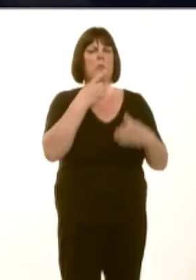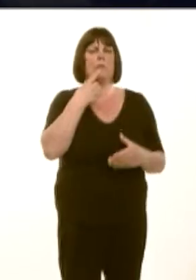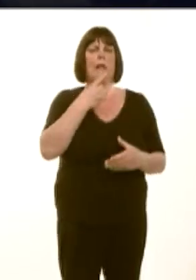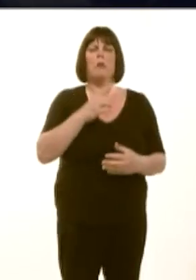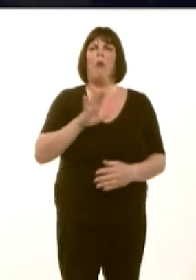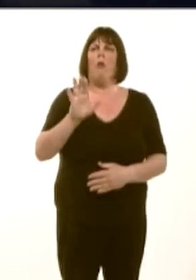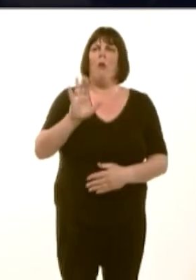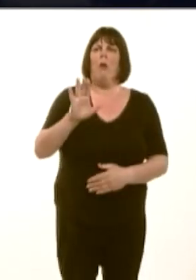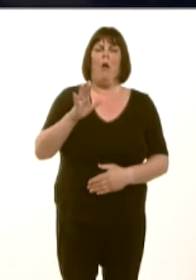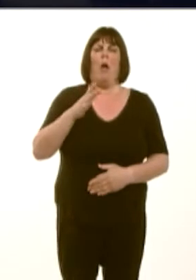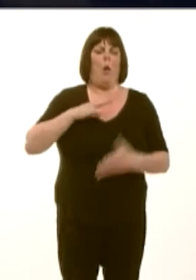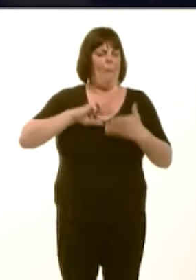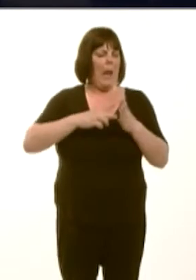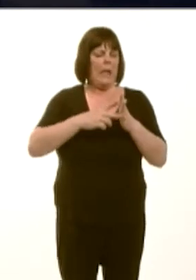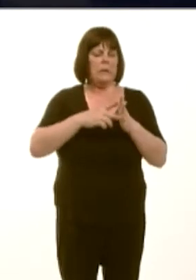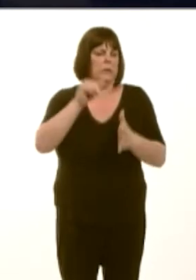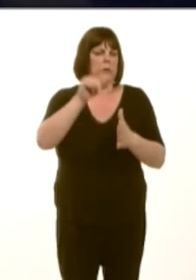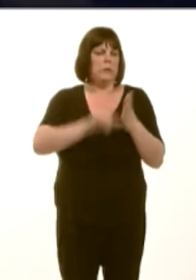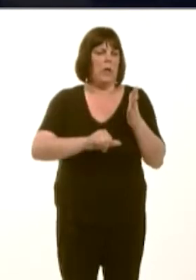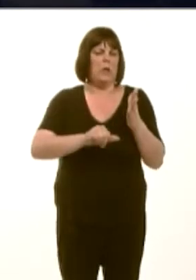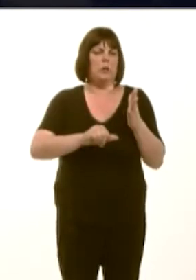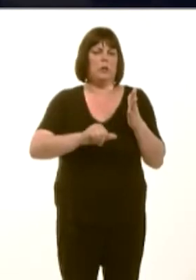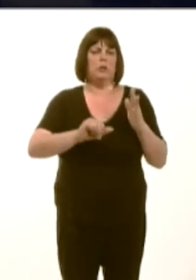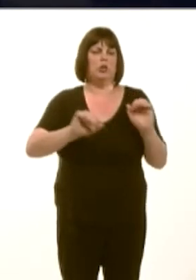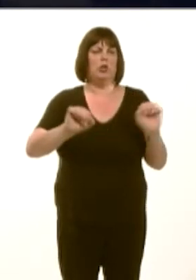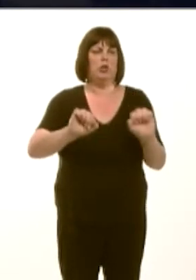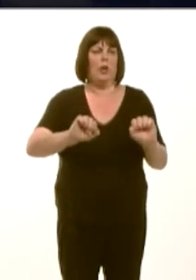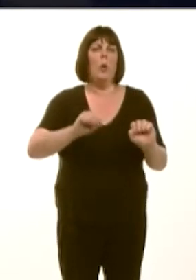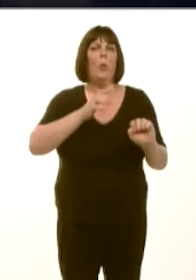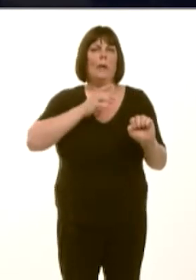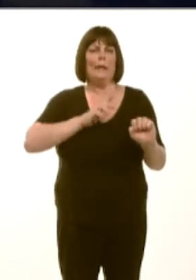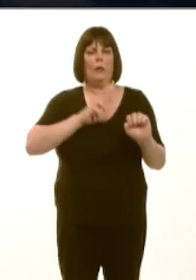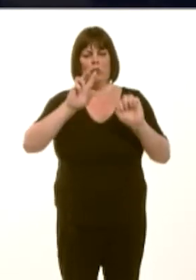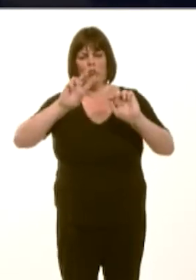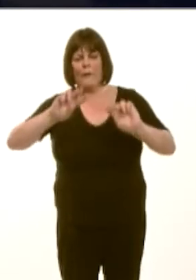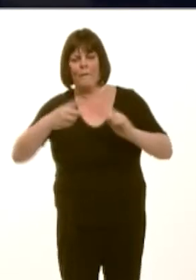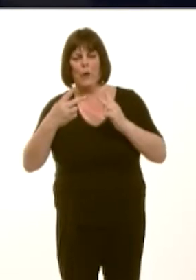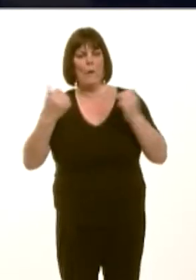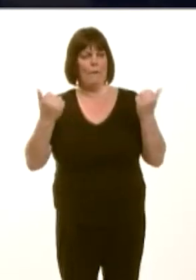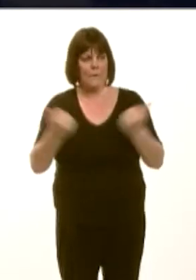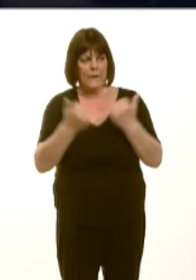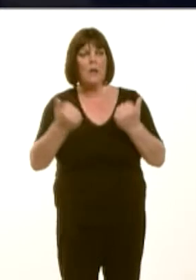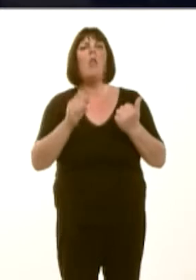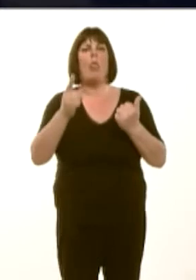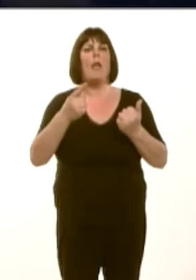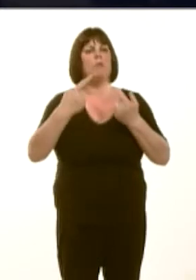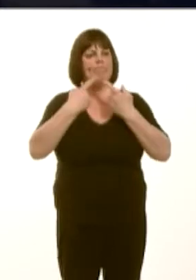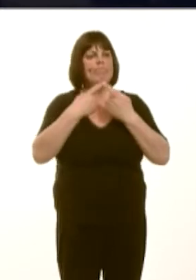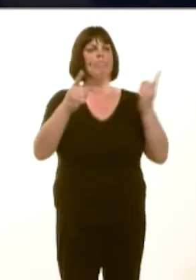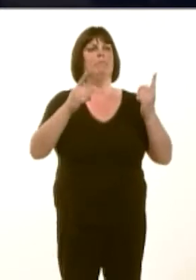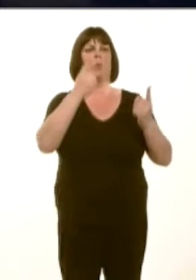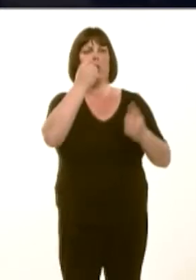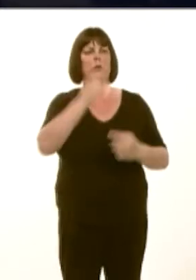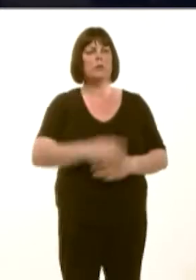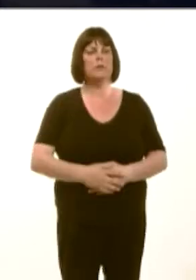to implement their plans until the outcome of the review was announced. Now, yesterday,